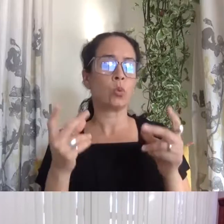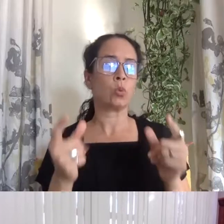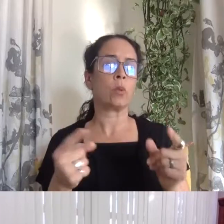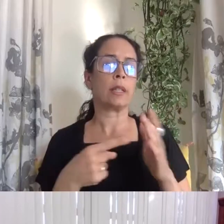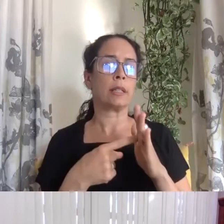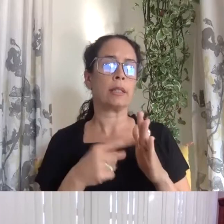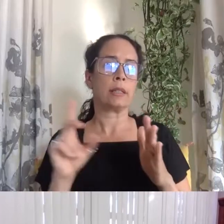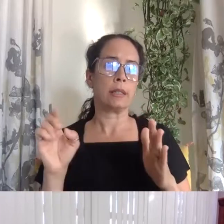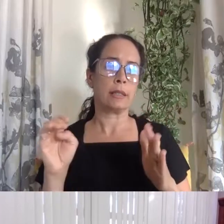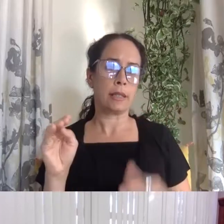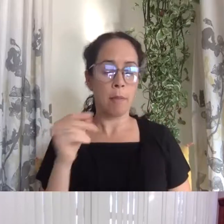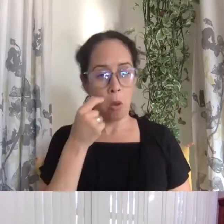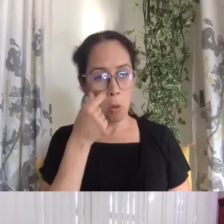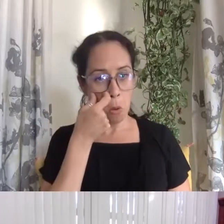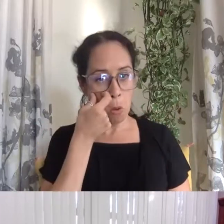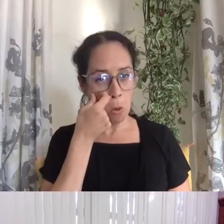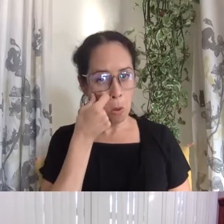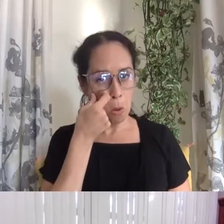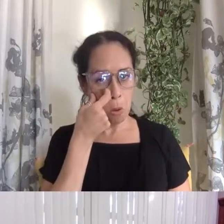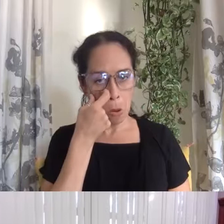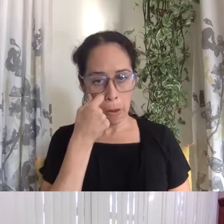how that would look like.